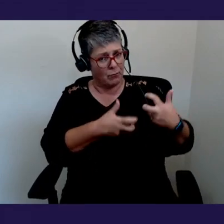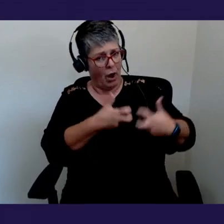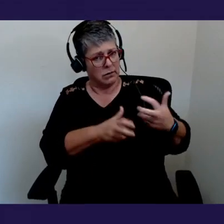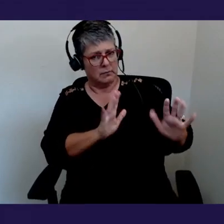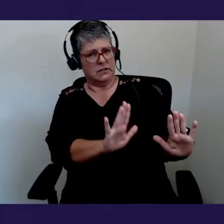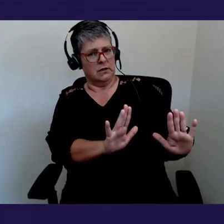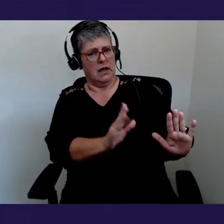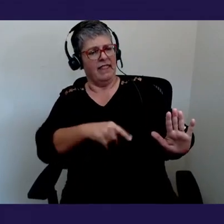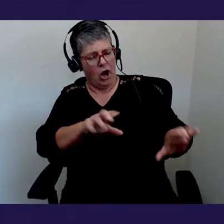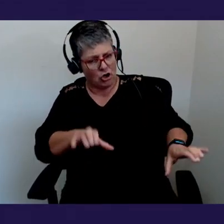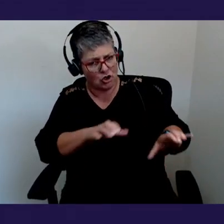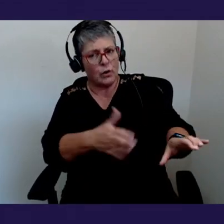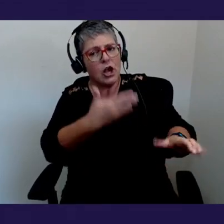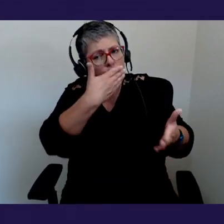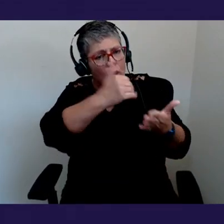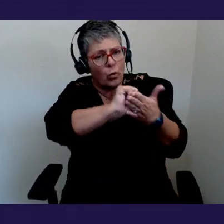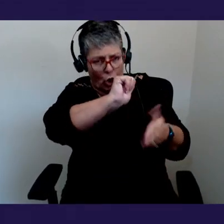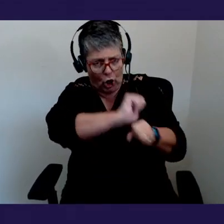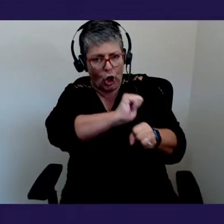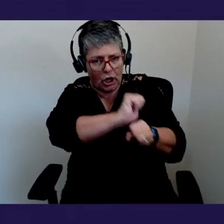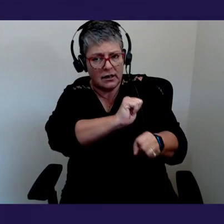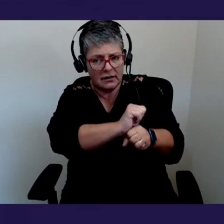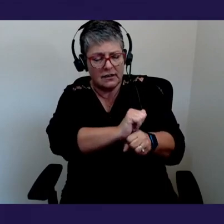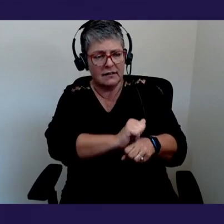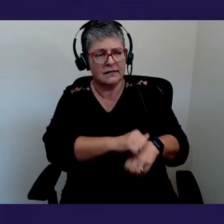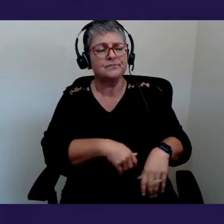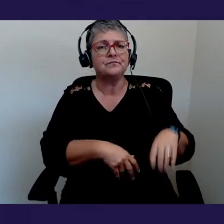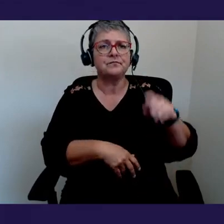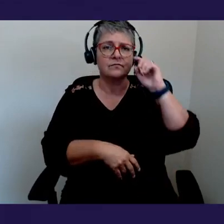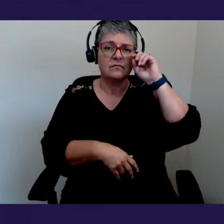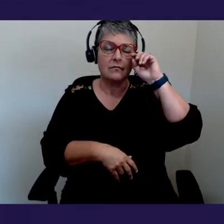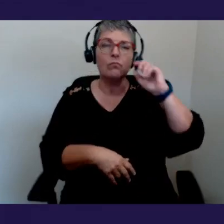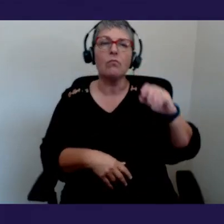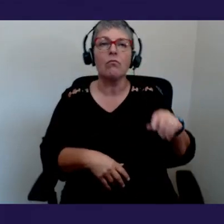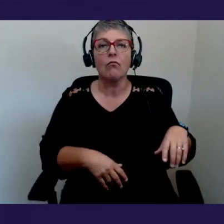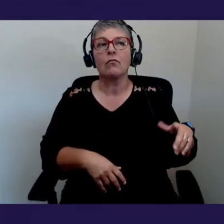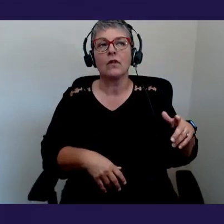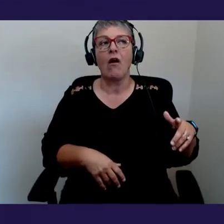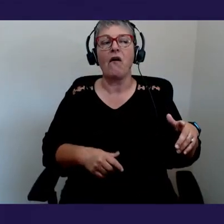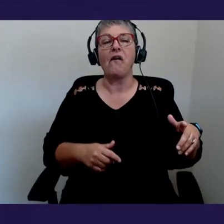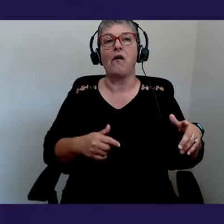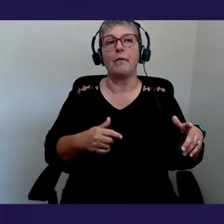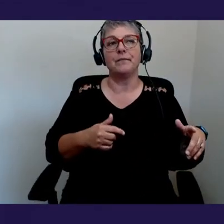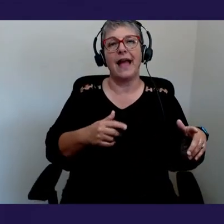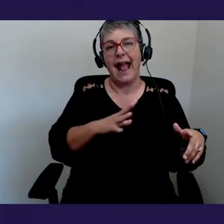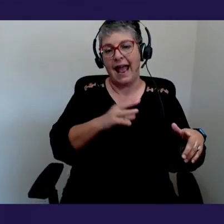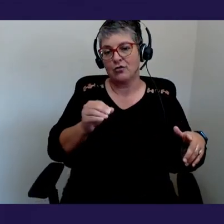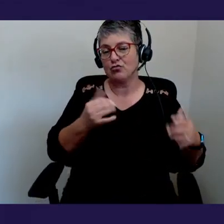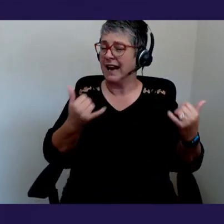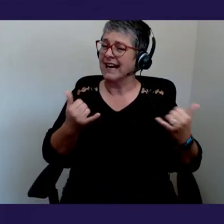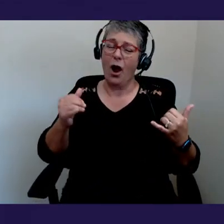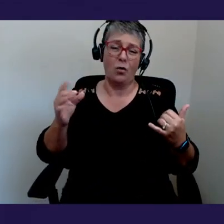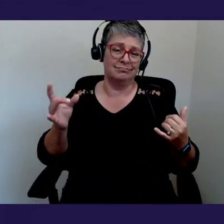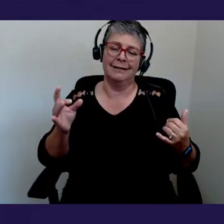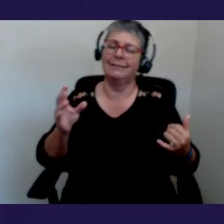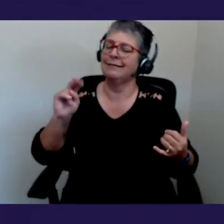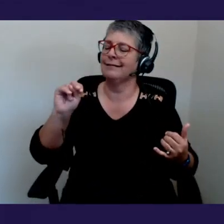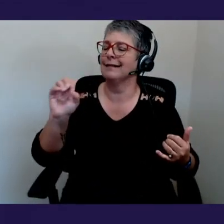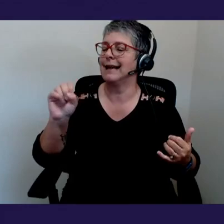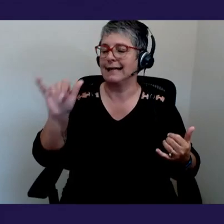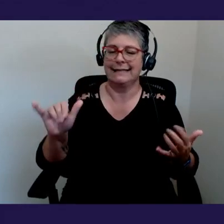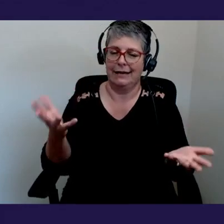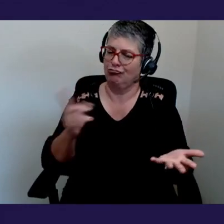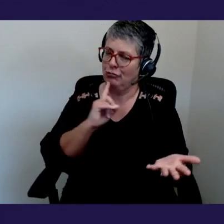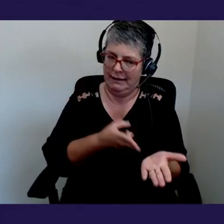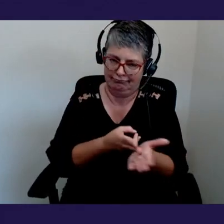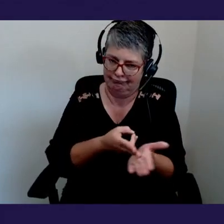in a lot of ways, really, really standing up. I will just say it's nasty. So you have a two-pronged problem if you